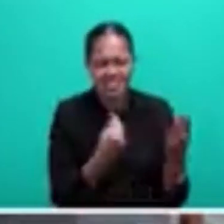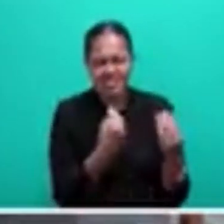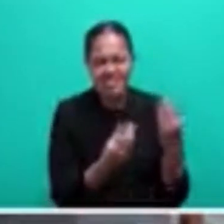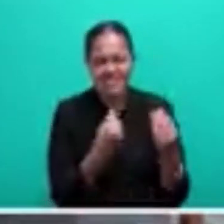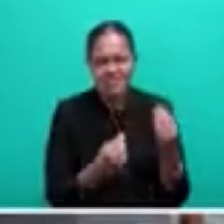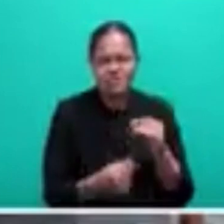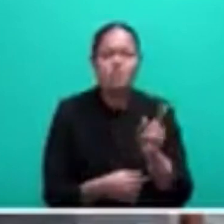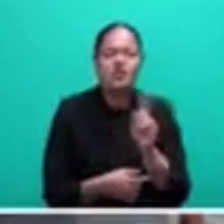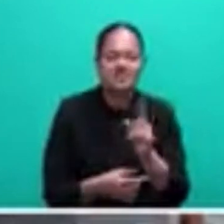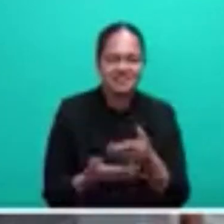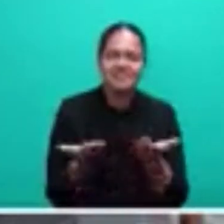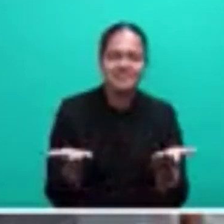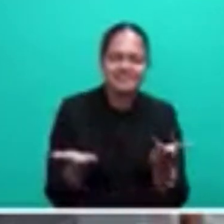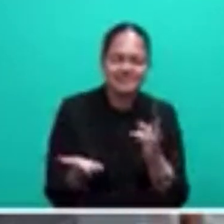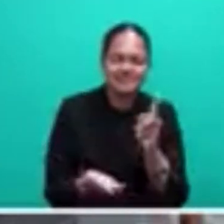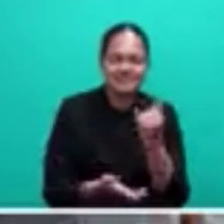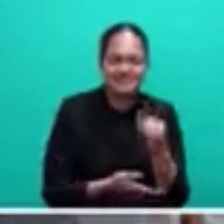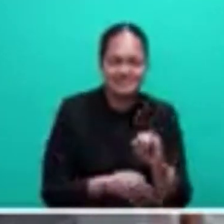What's going on?